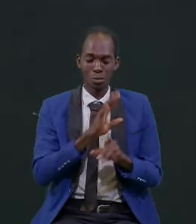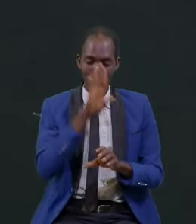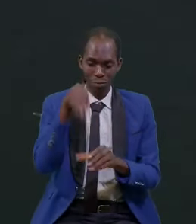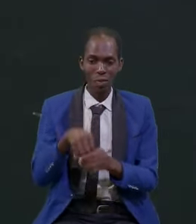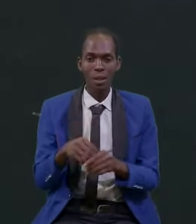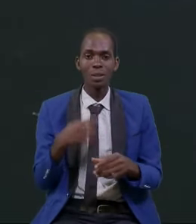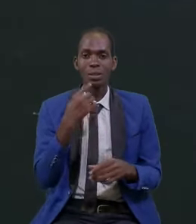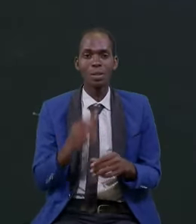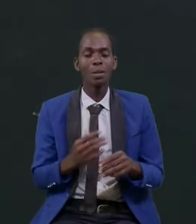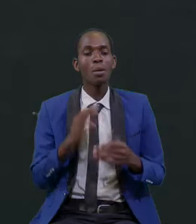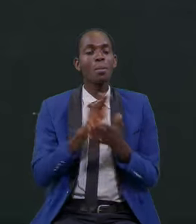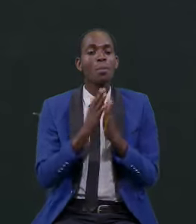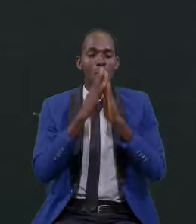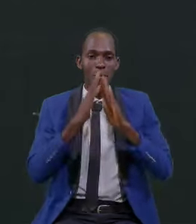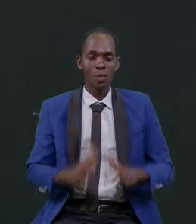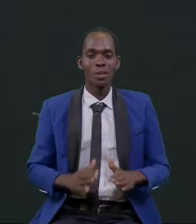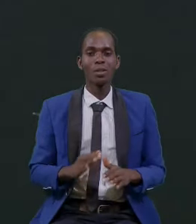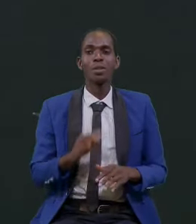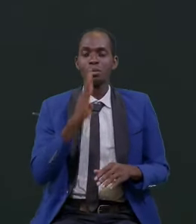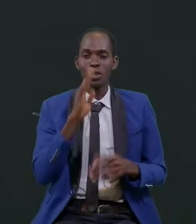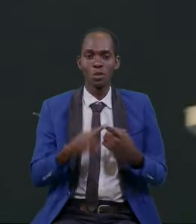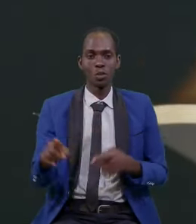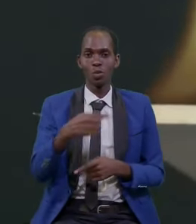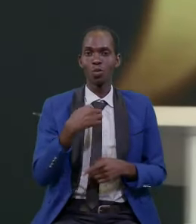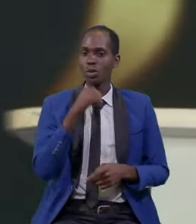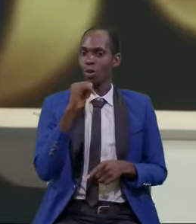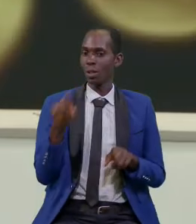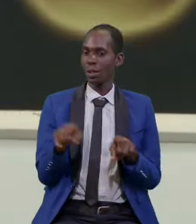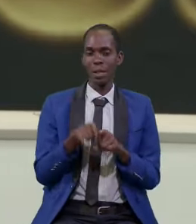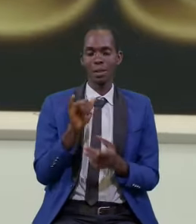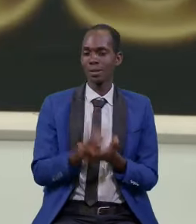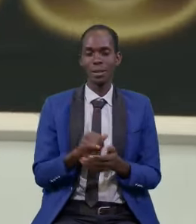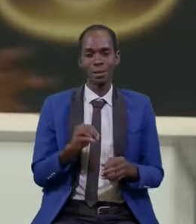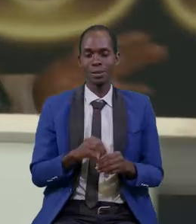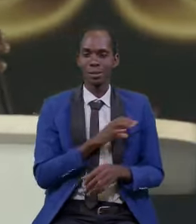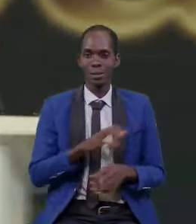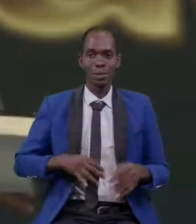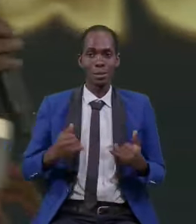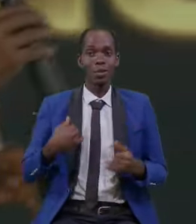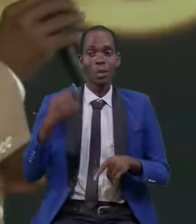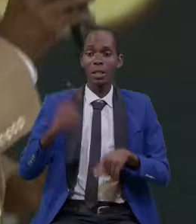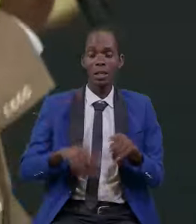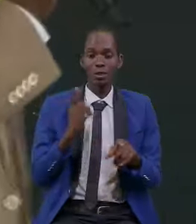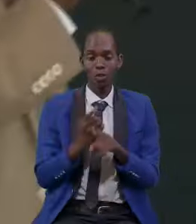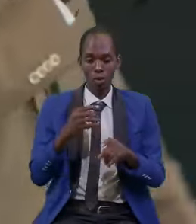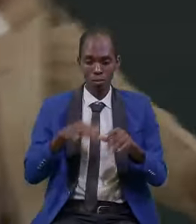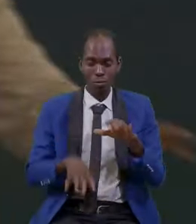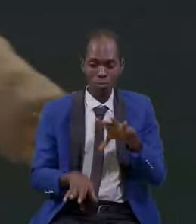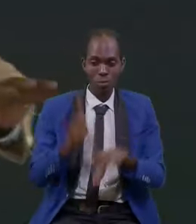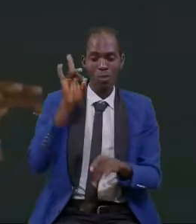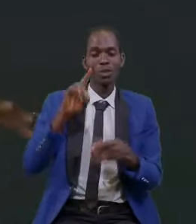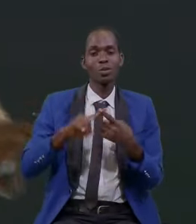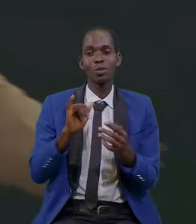not like him in that area now. We cannot just enter into those locked doors and say, peace be unto you. And you know,